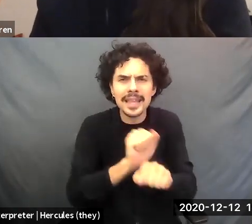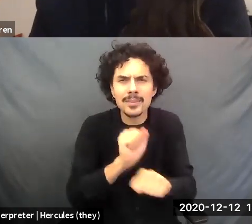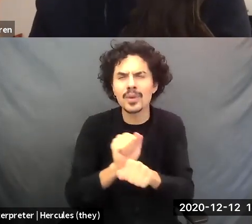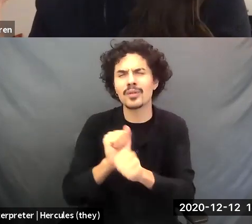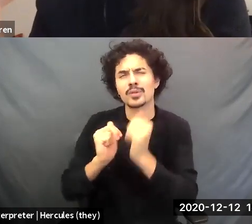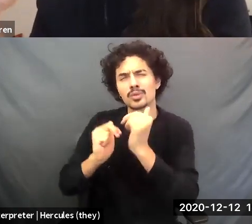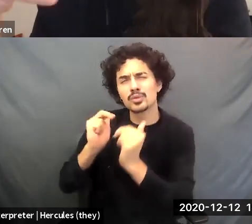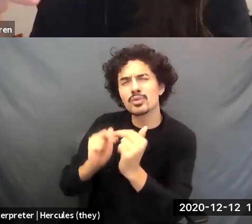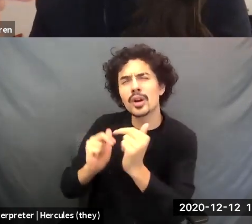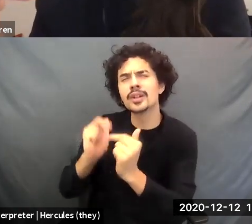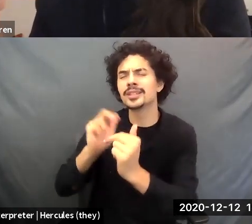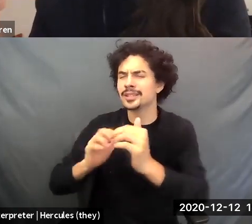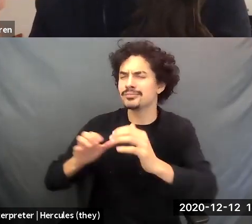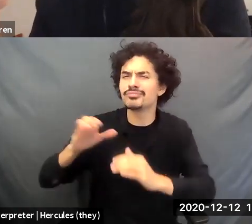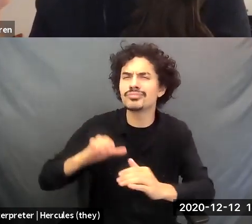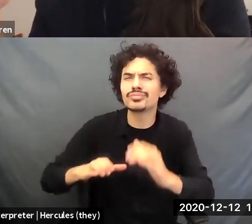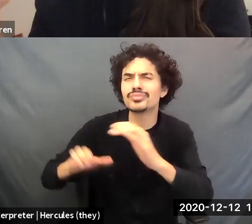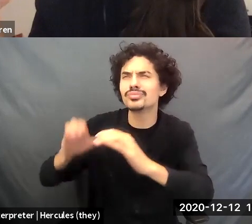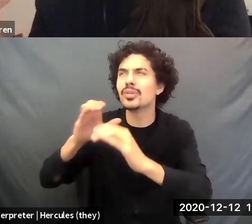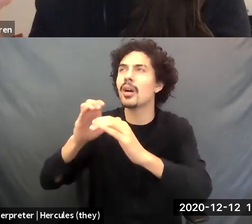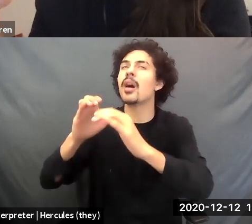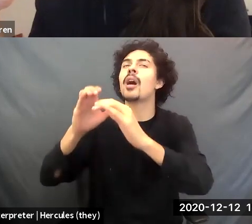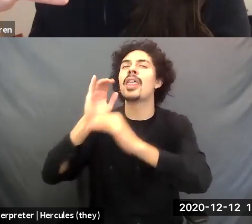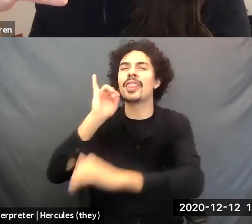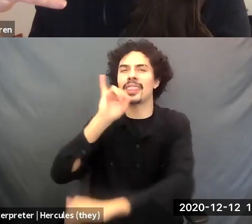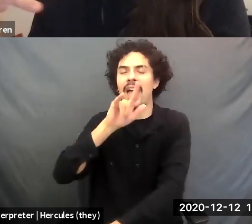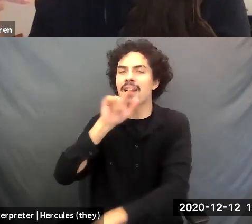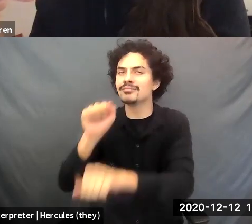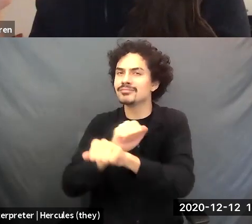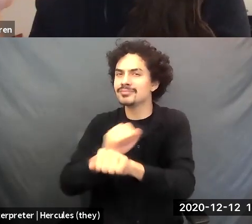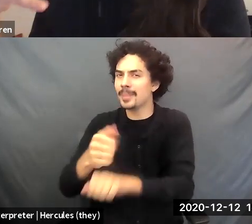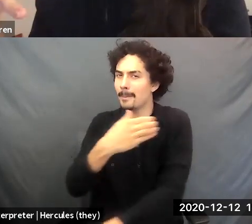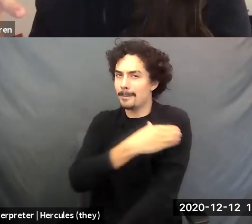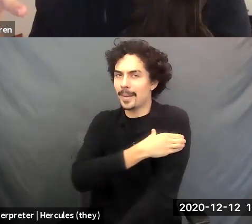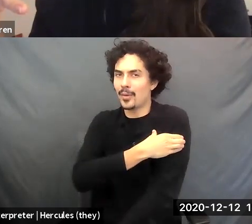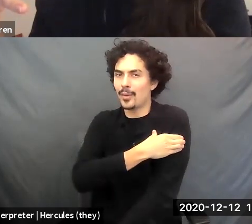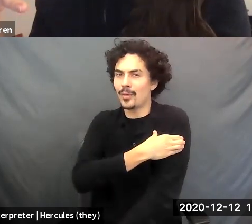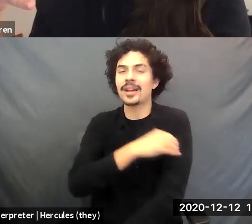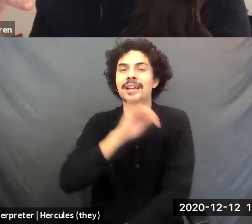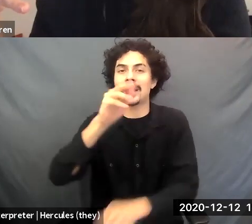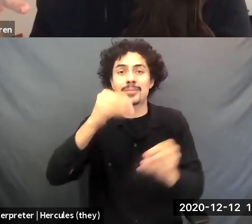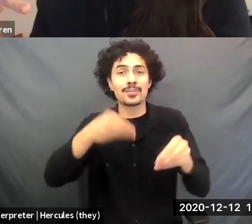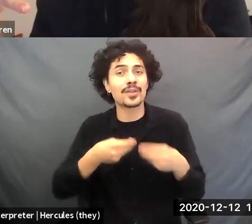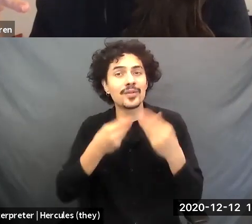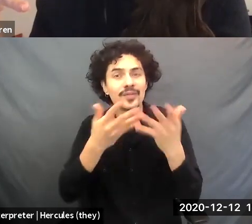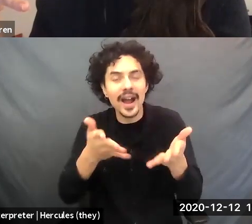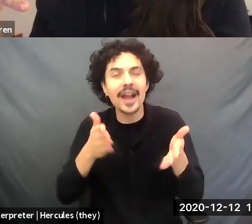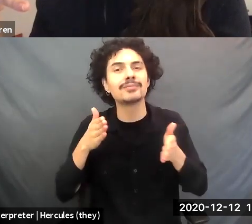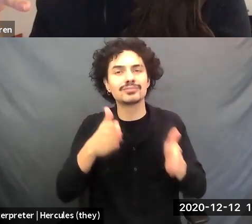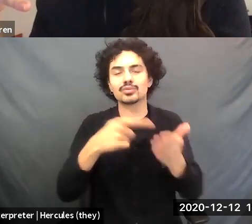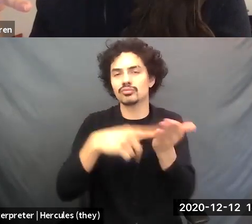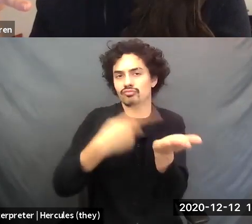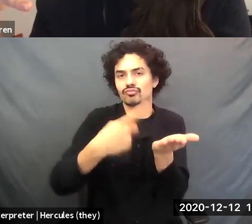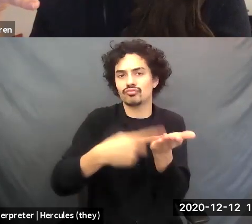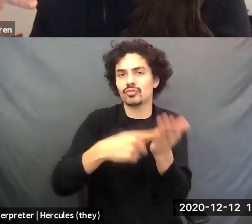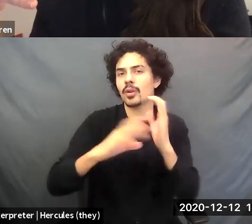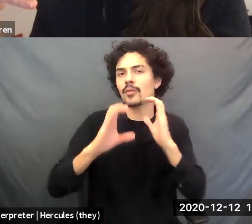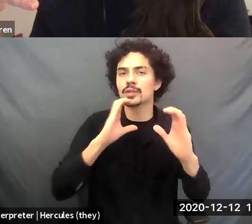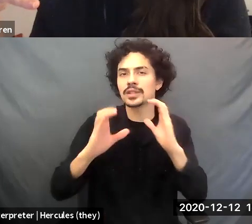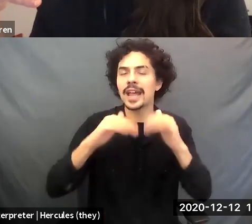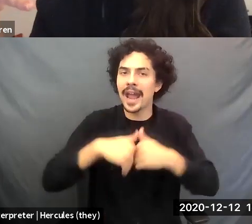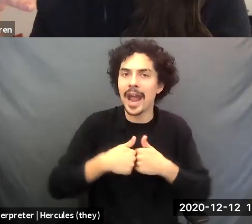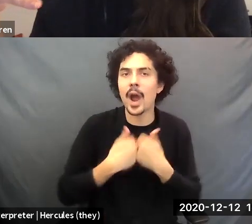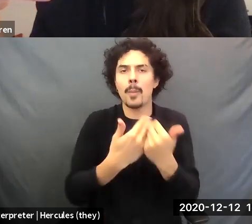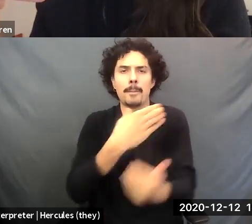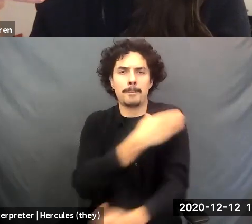into power, that provides an avenue for conversations about how power is